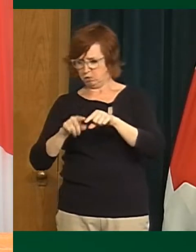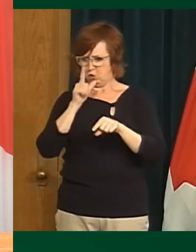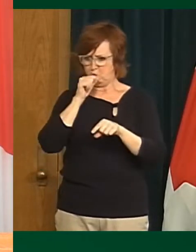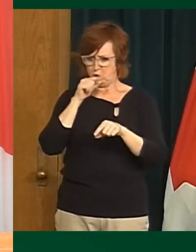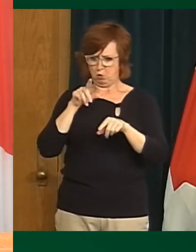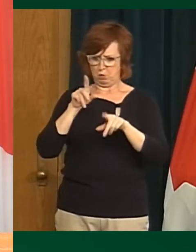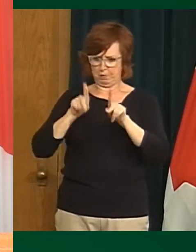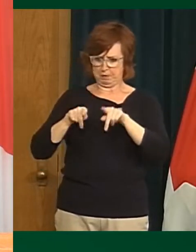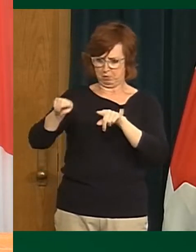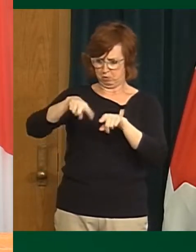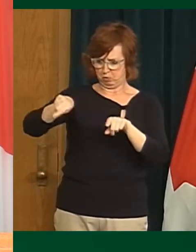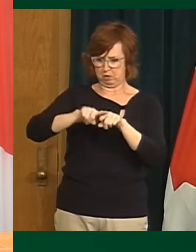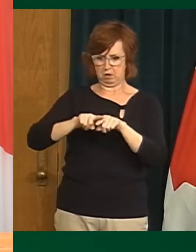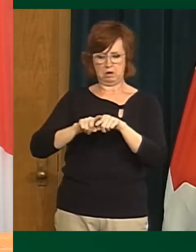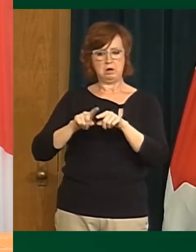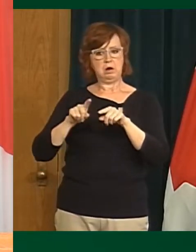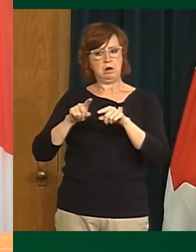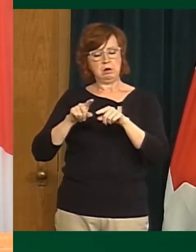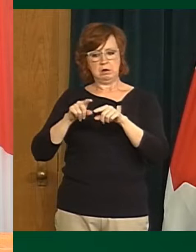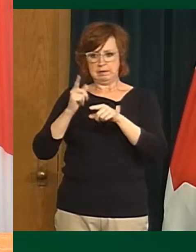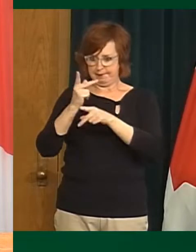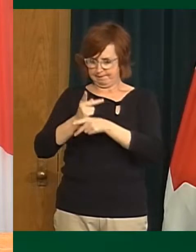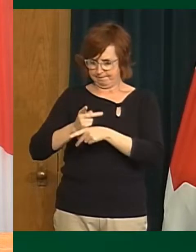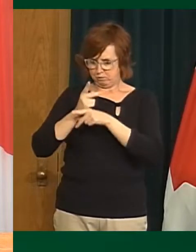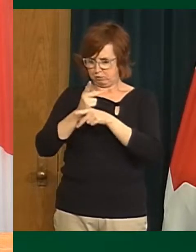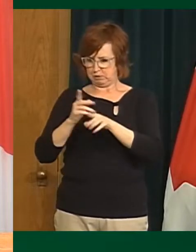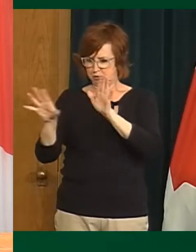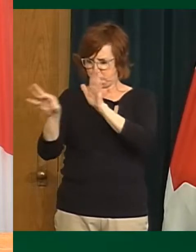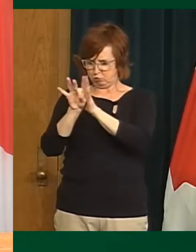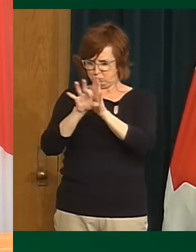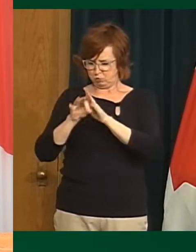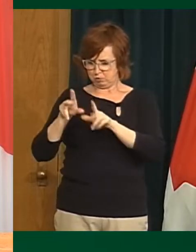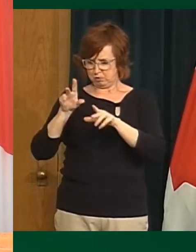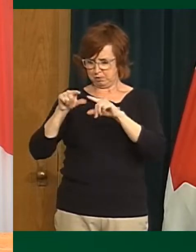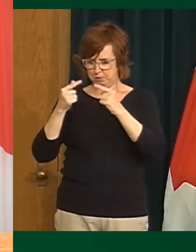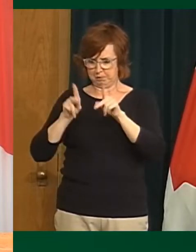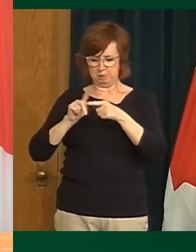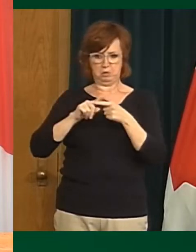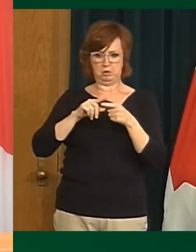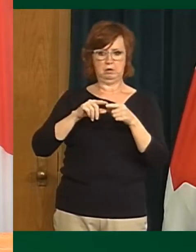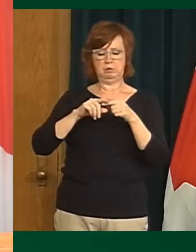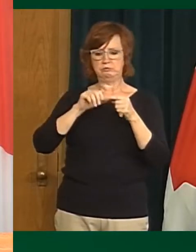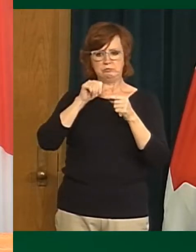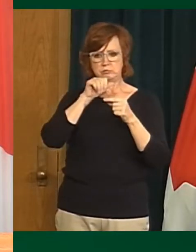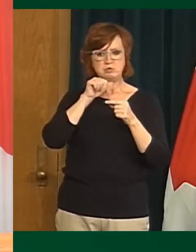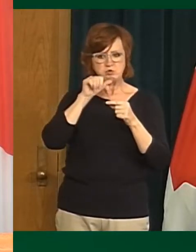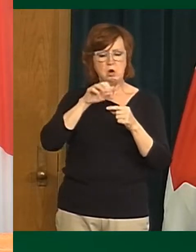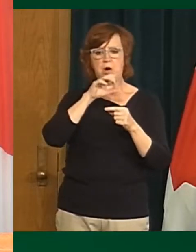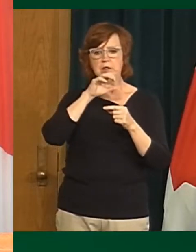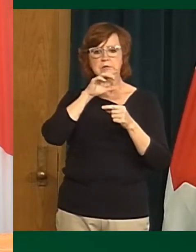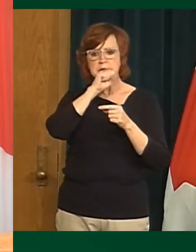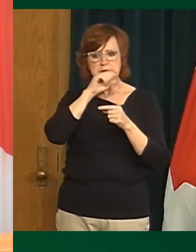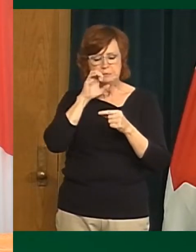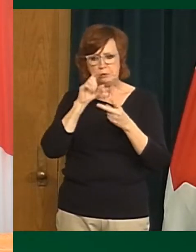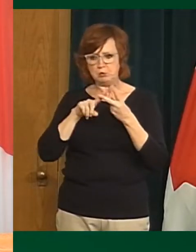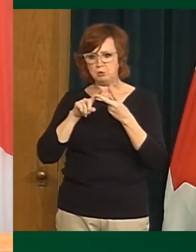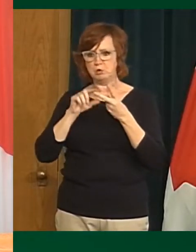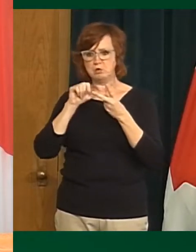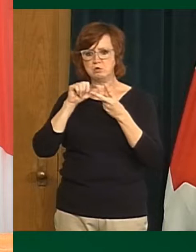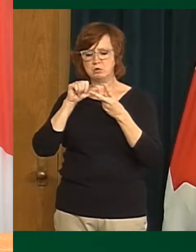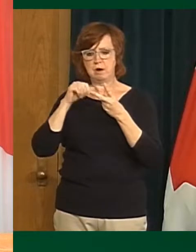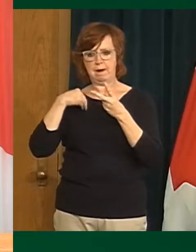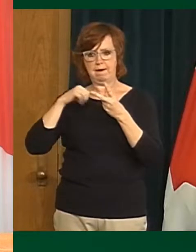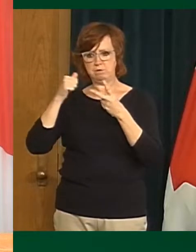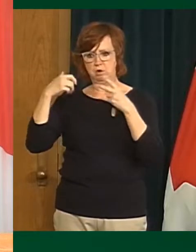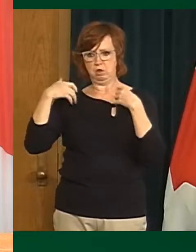of connecting with people, either virtually or by other means. And if we do choose to have any gathering of whatever size, are people